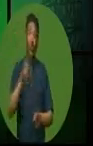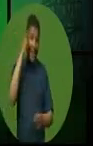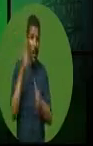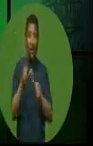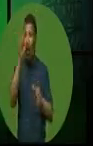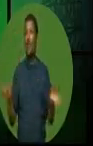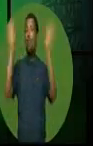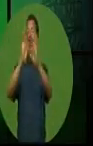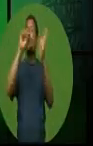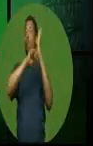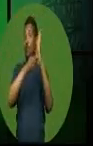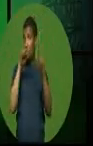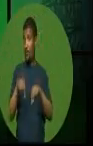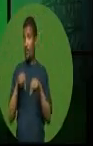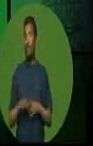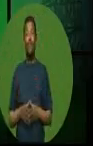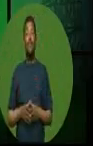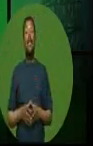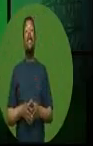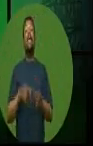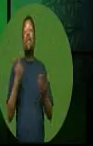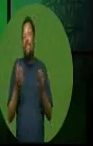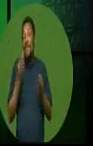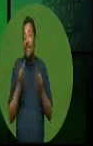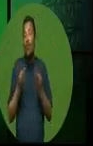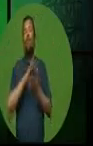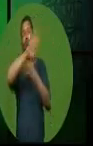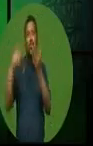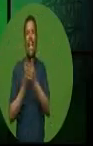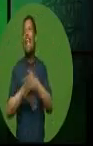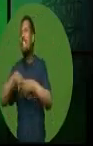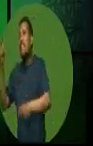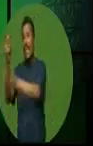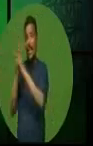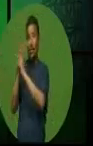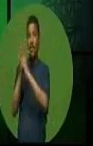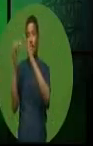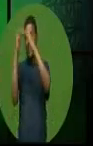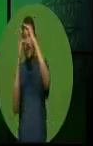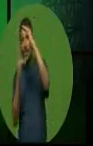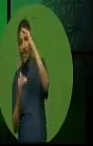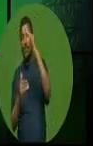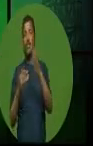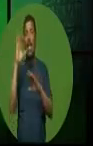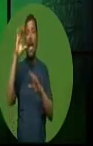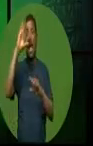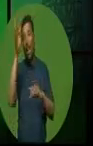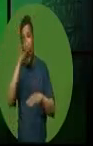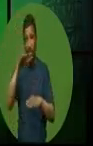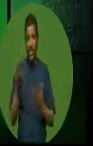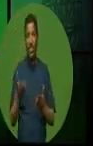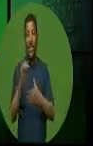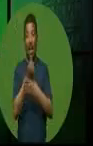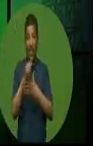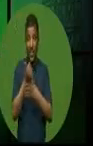one important point here. Even if the total external debt decreases on average, the